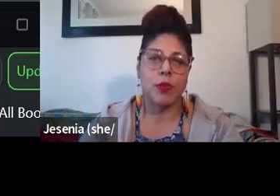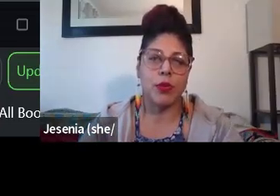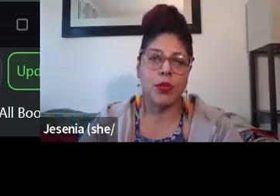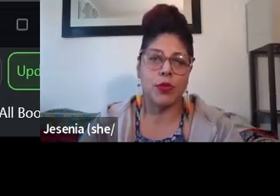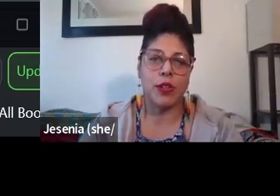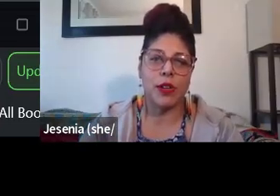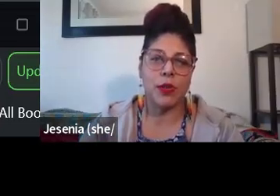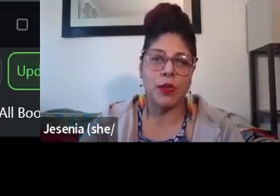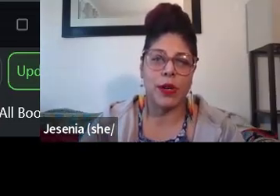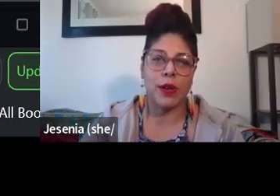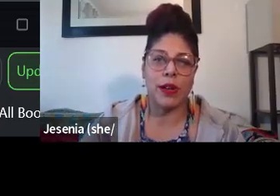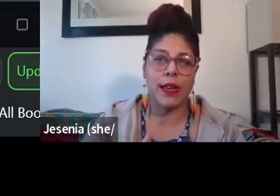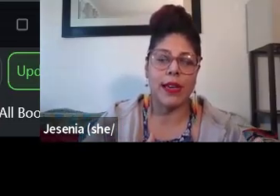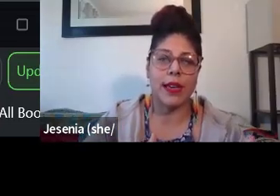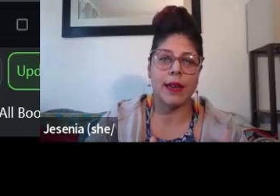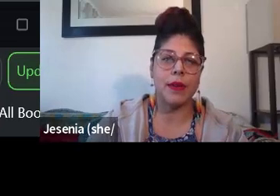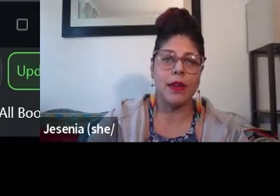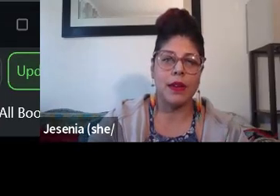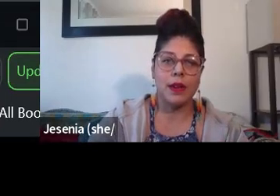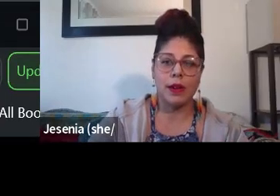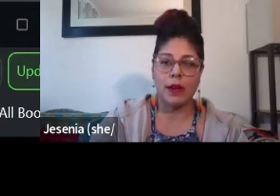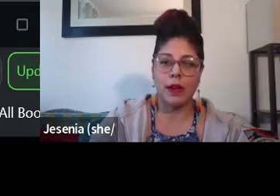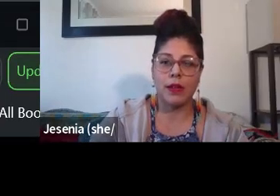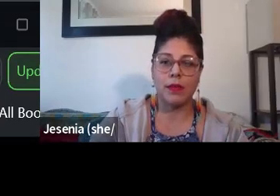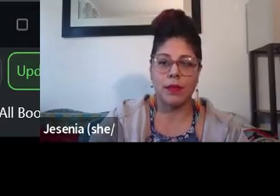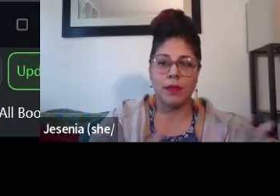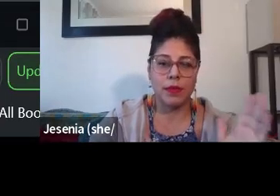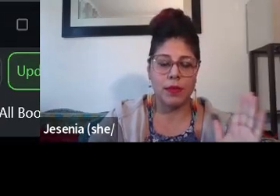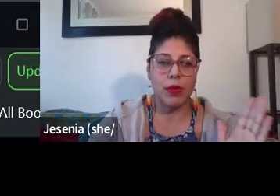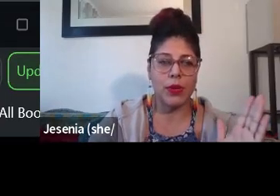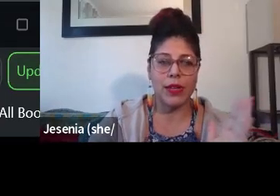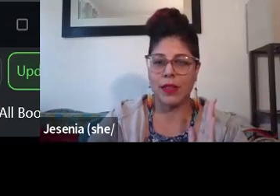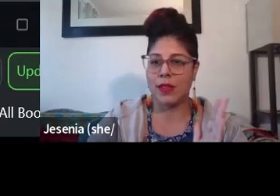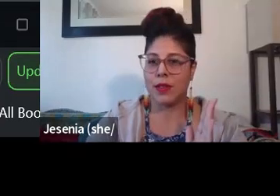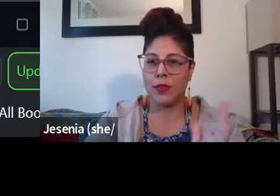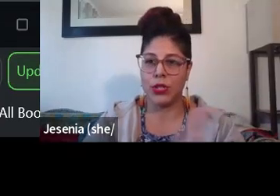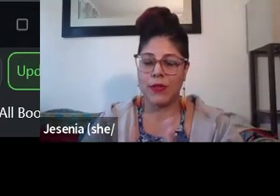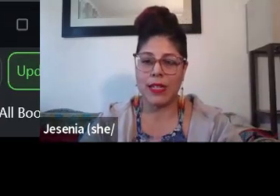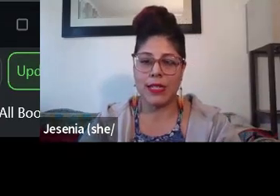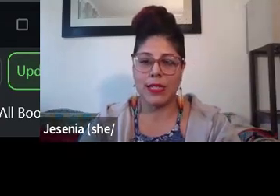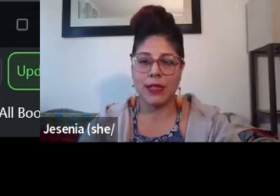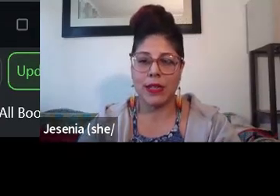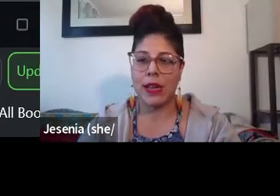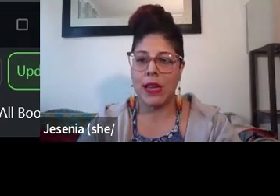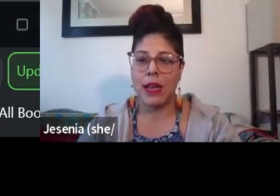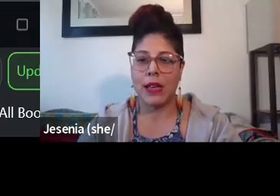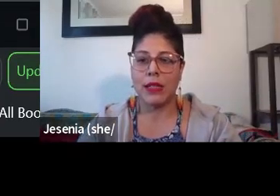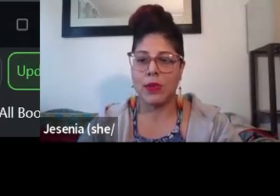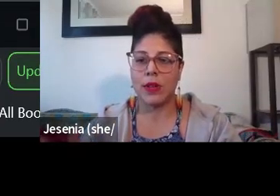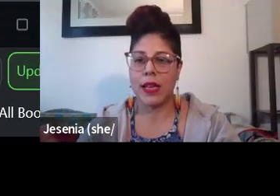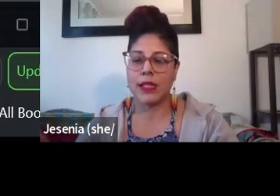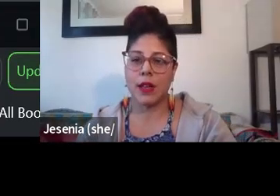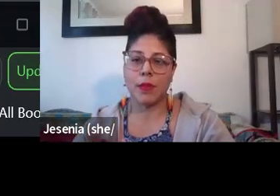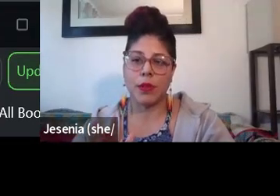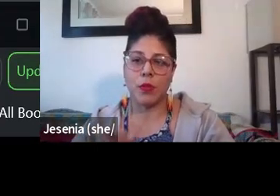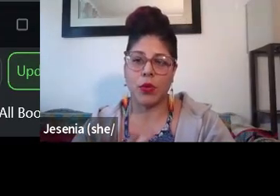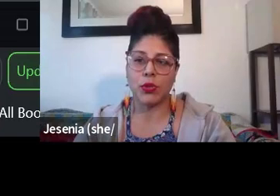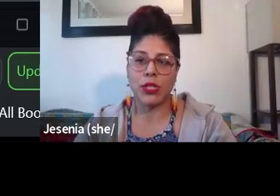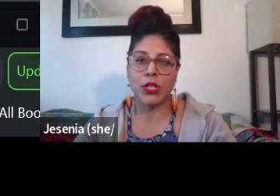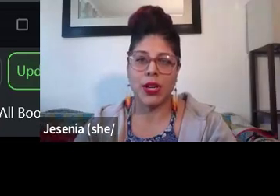do believe that I can help work to change structure and policy within higher education to make it